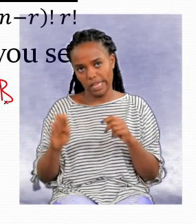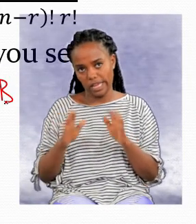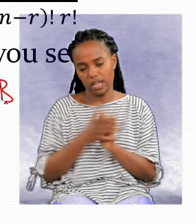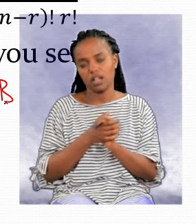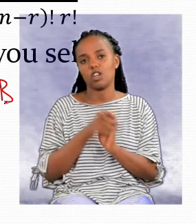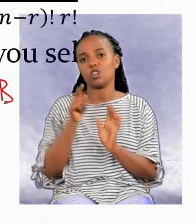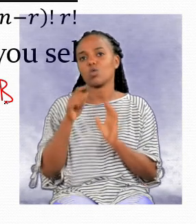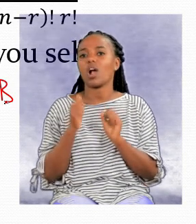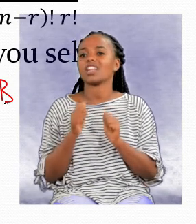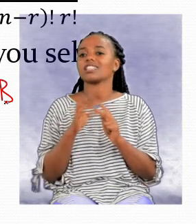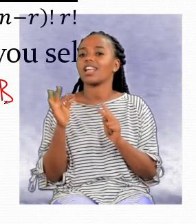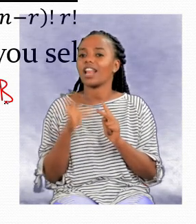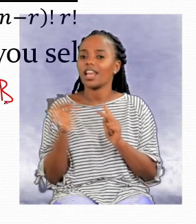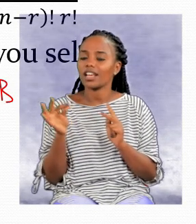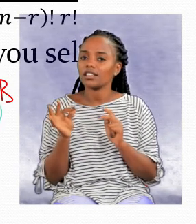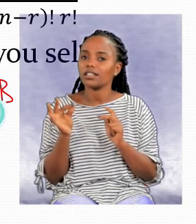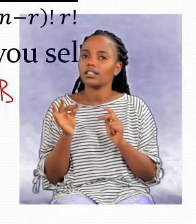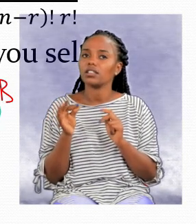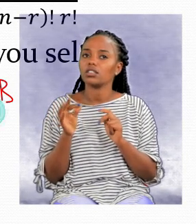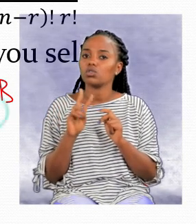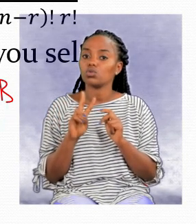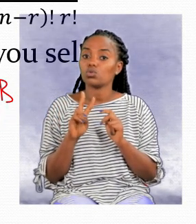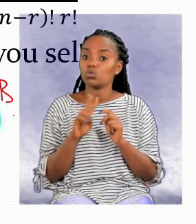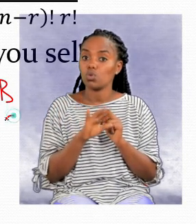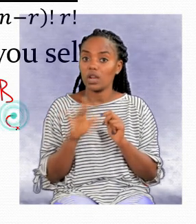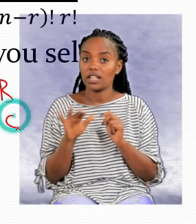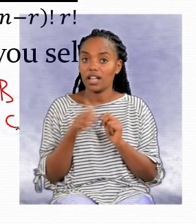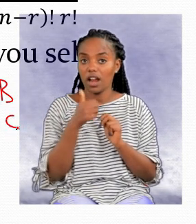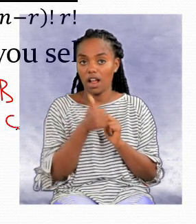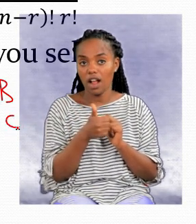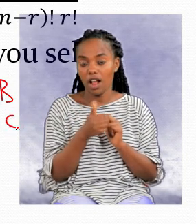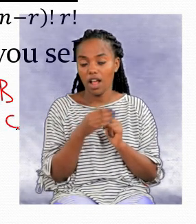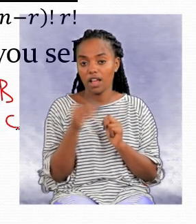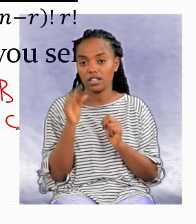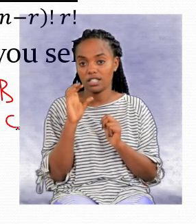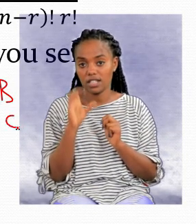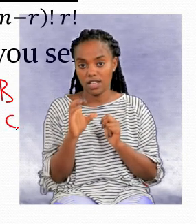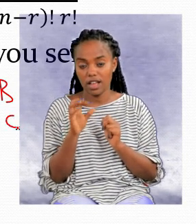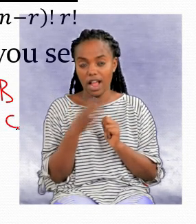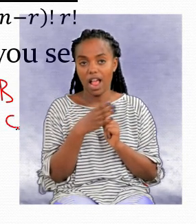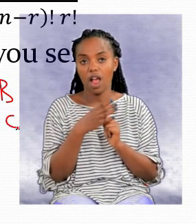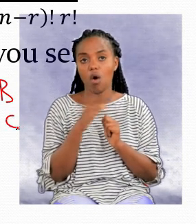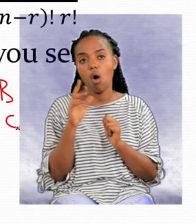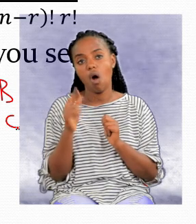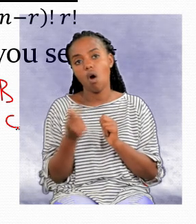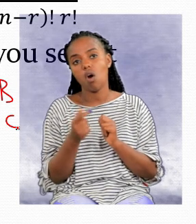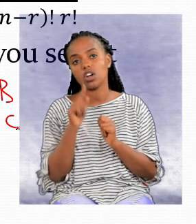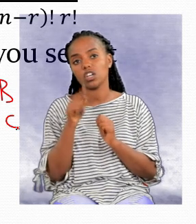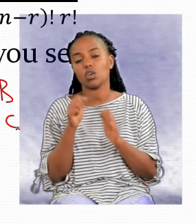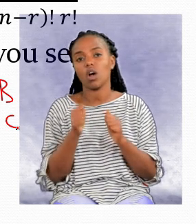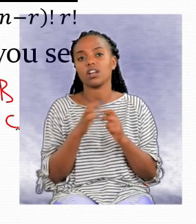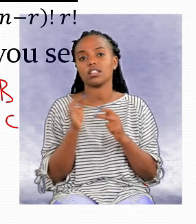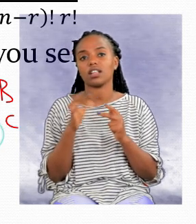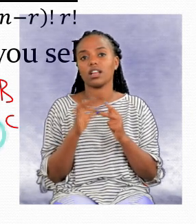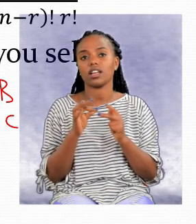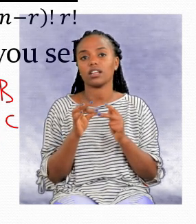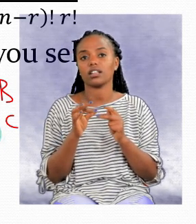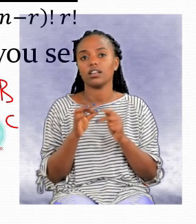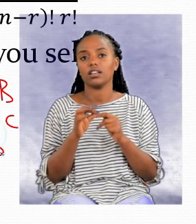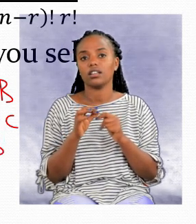You can select two letters A and C, or you can select the letter B and C.